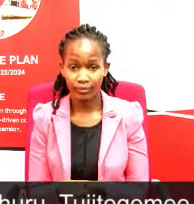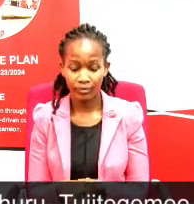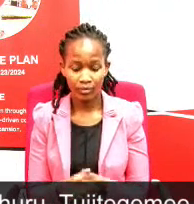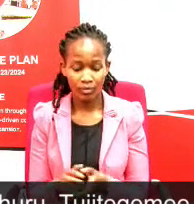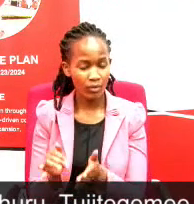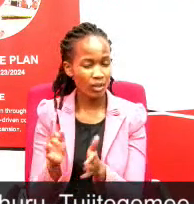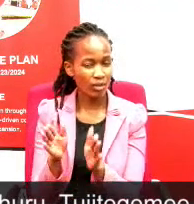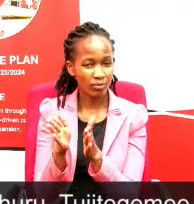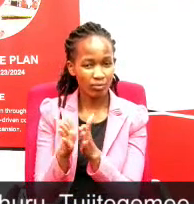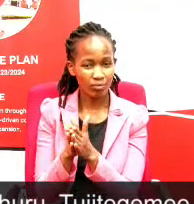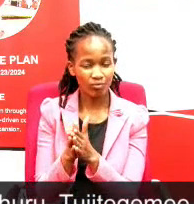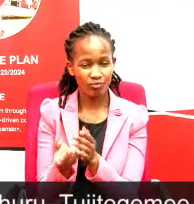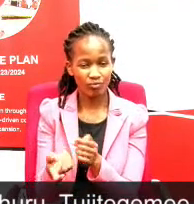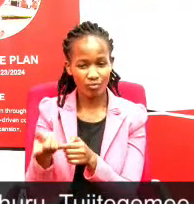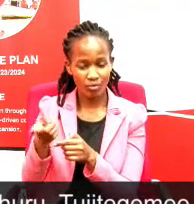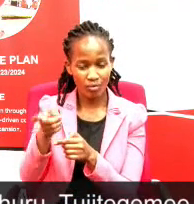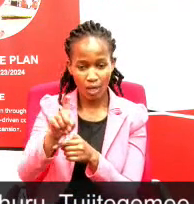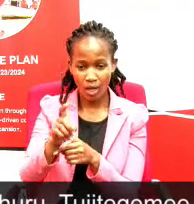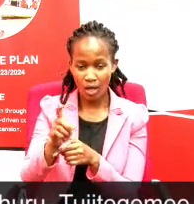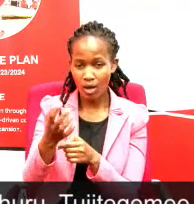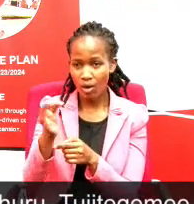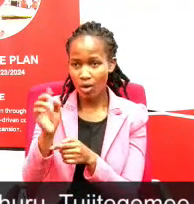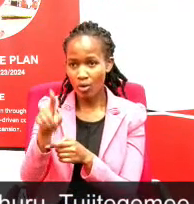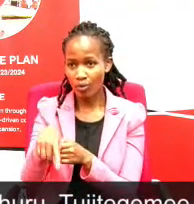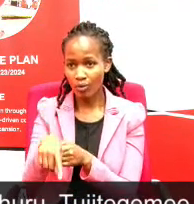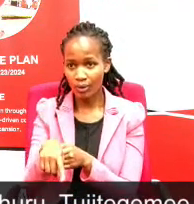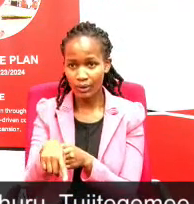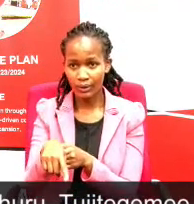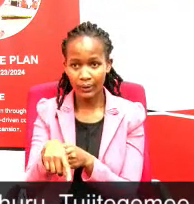With the expansion of the